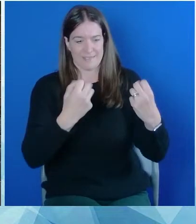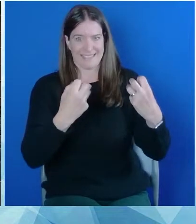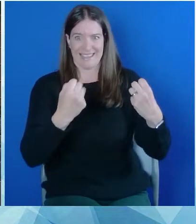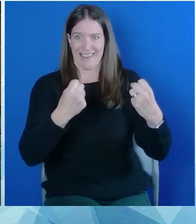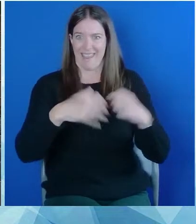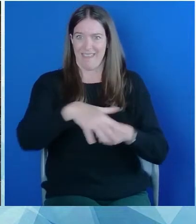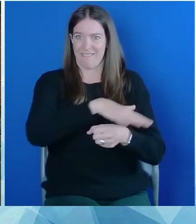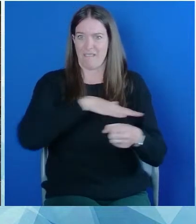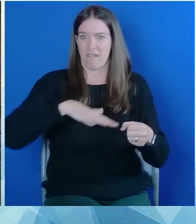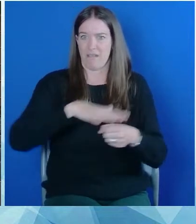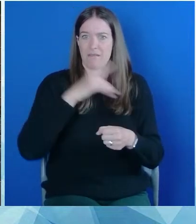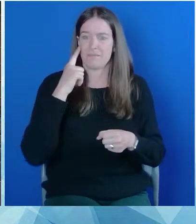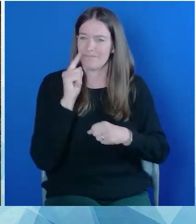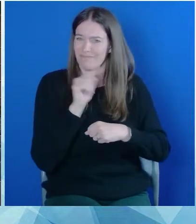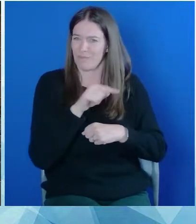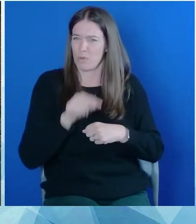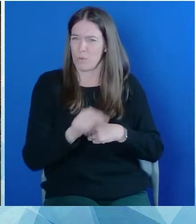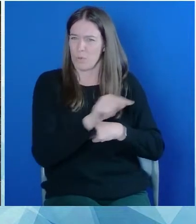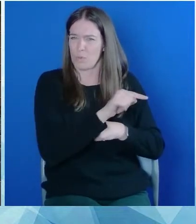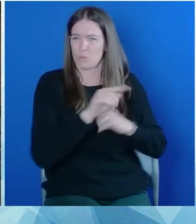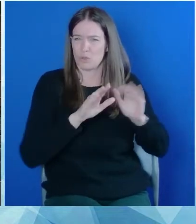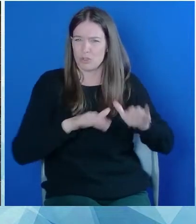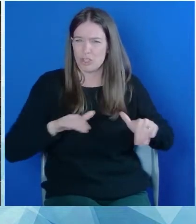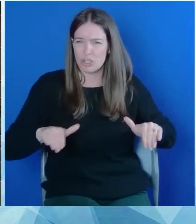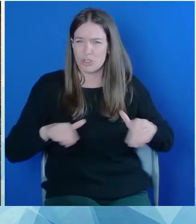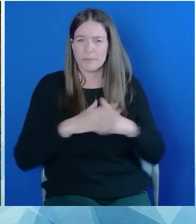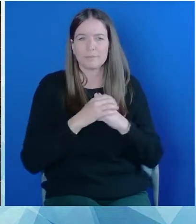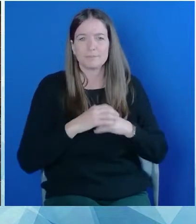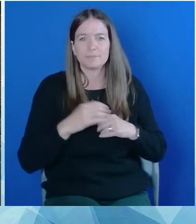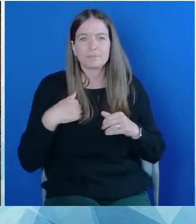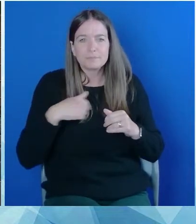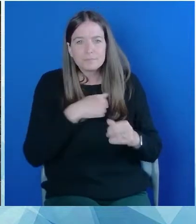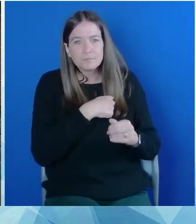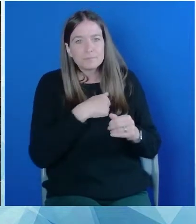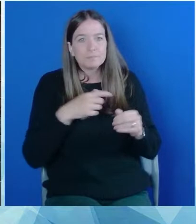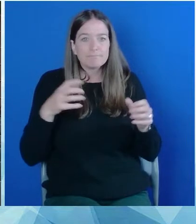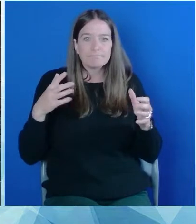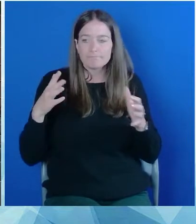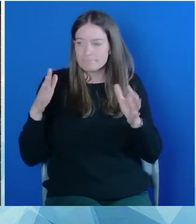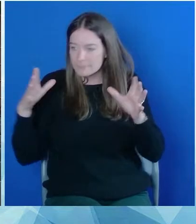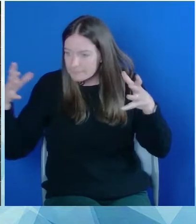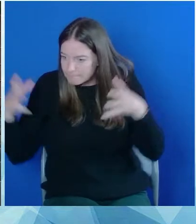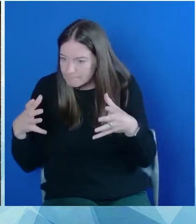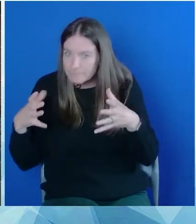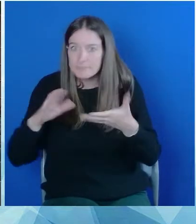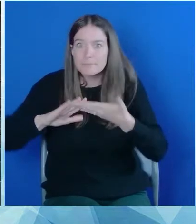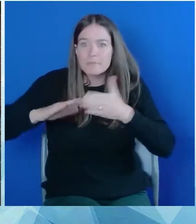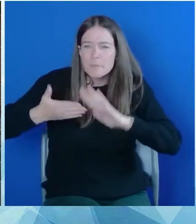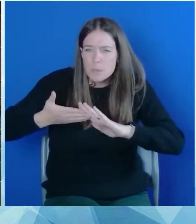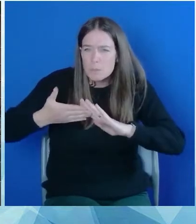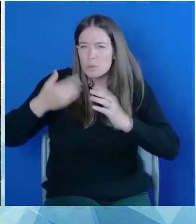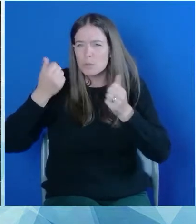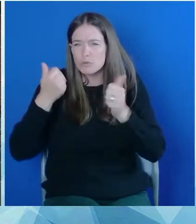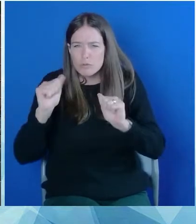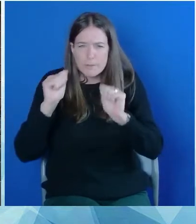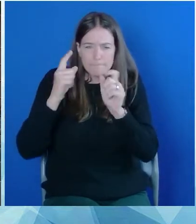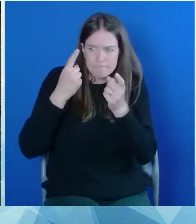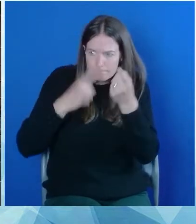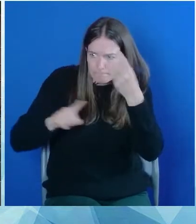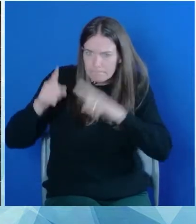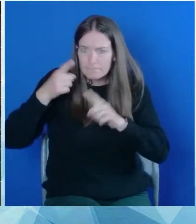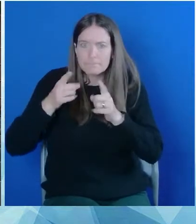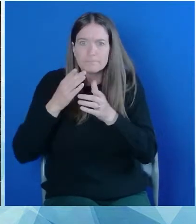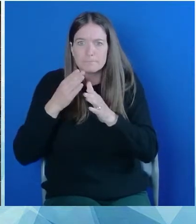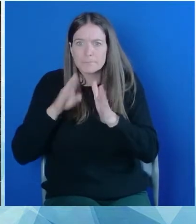brought together the community and tried to work out a strategic plan, and I know that the board